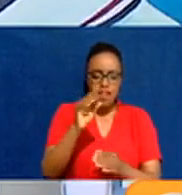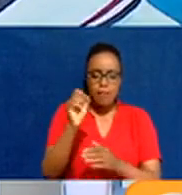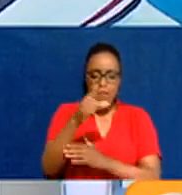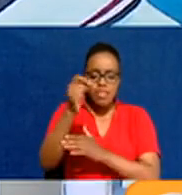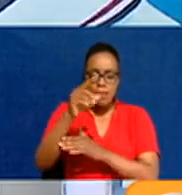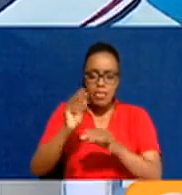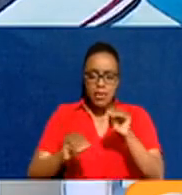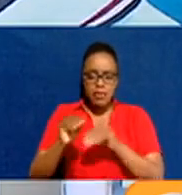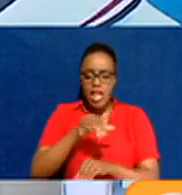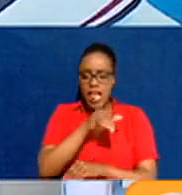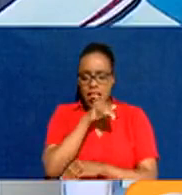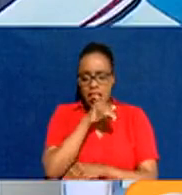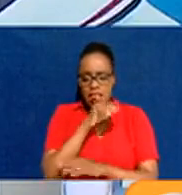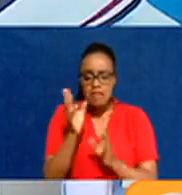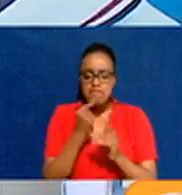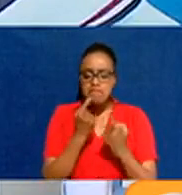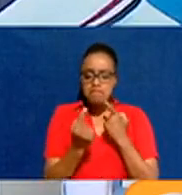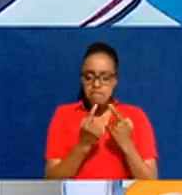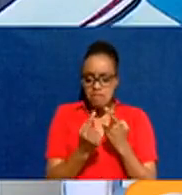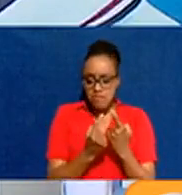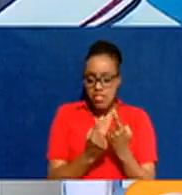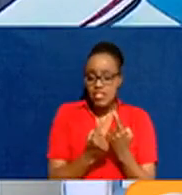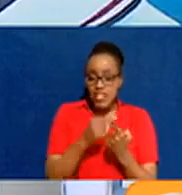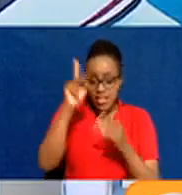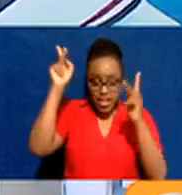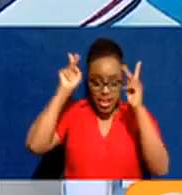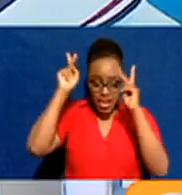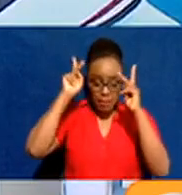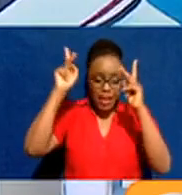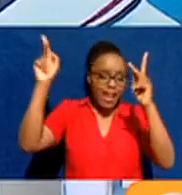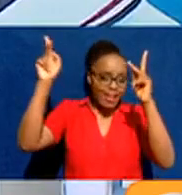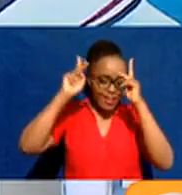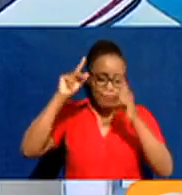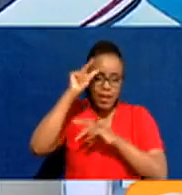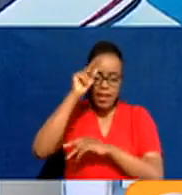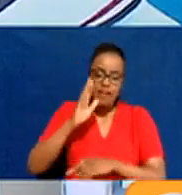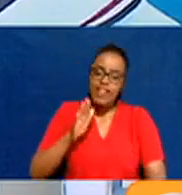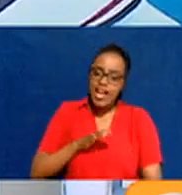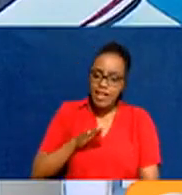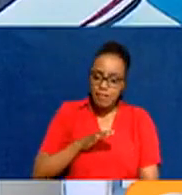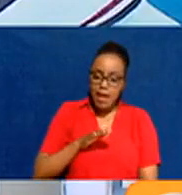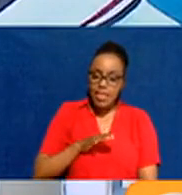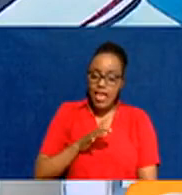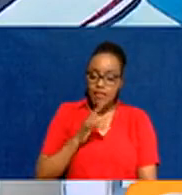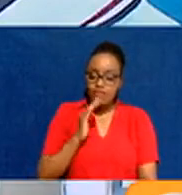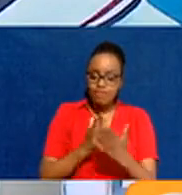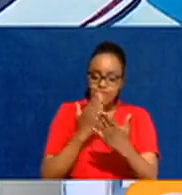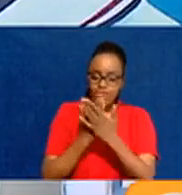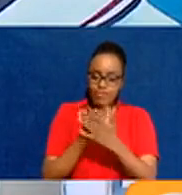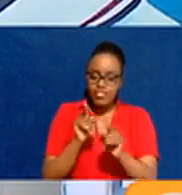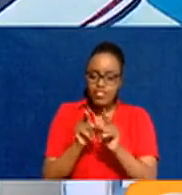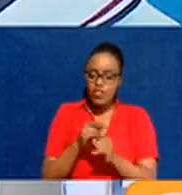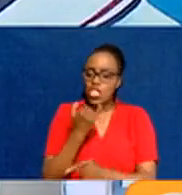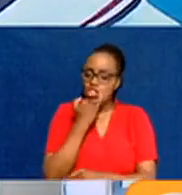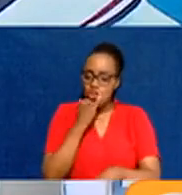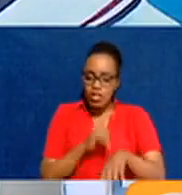contributions. Raila, who was speaking in Kakamega during the burial of Kakamega Governor Fernandes Baraza's mother, said that the proposal was ill-timed